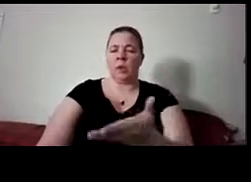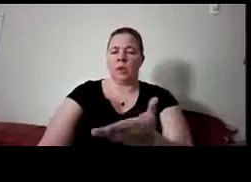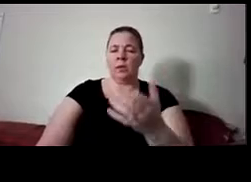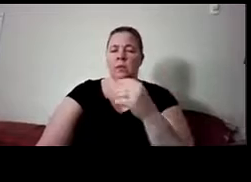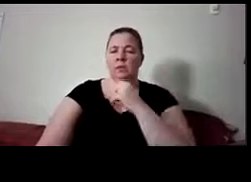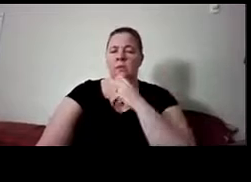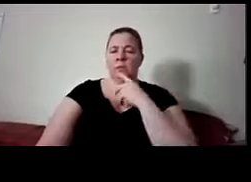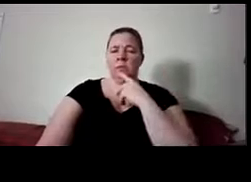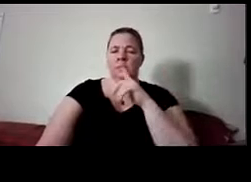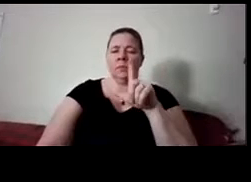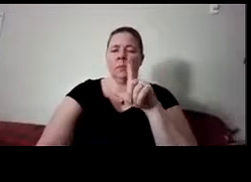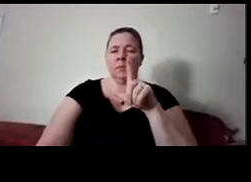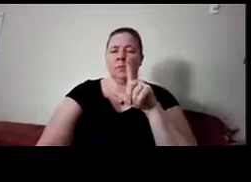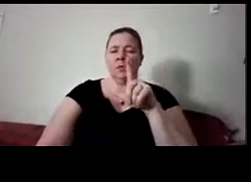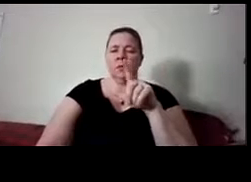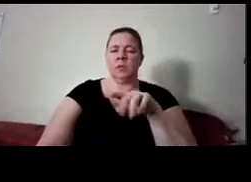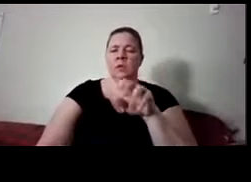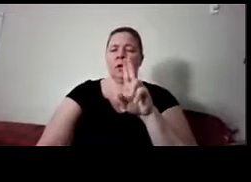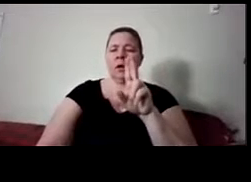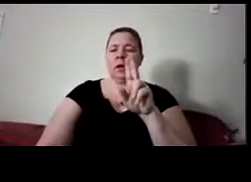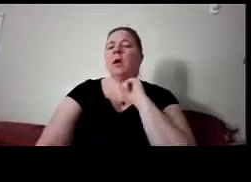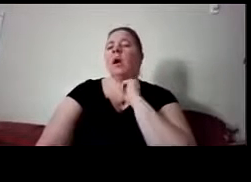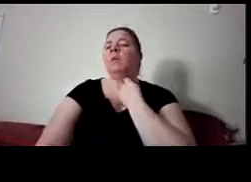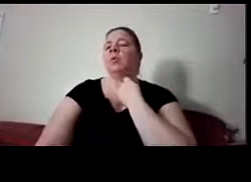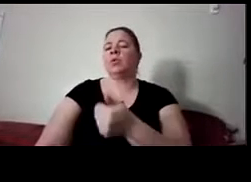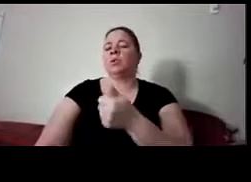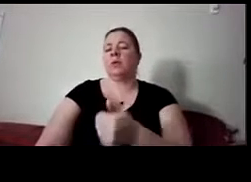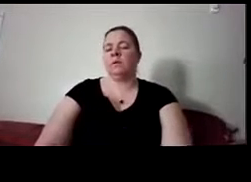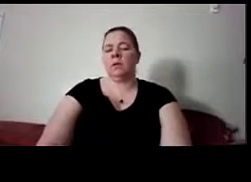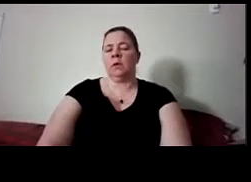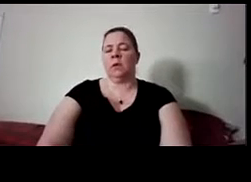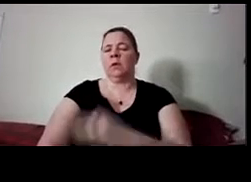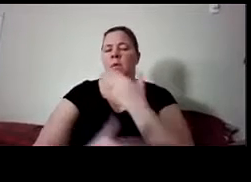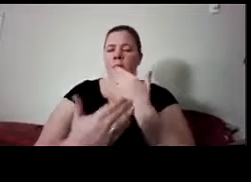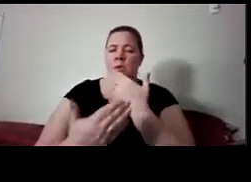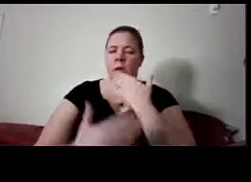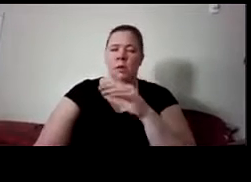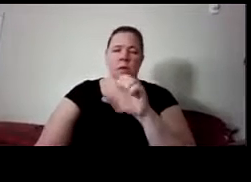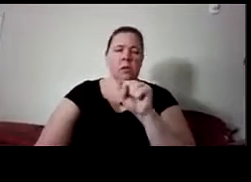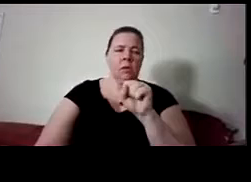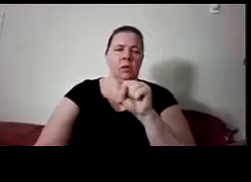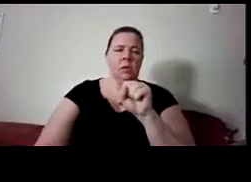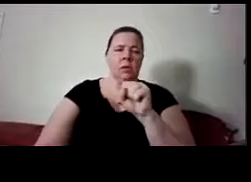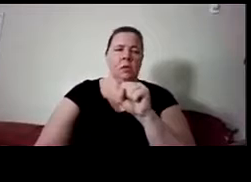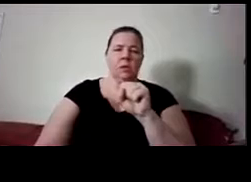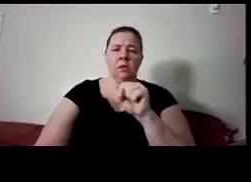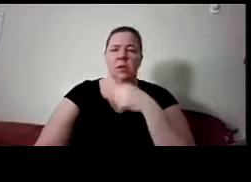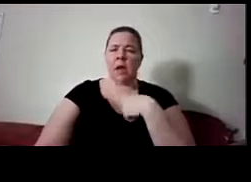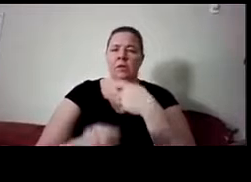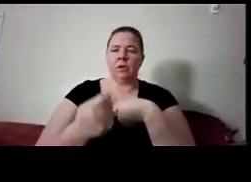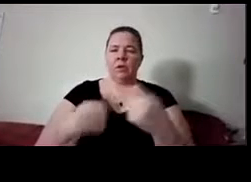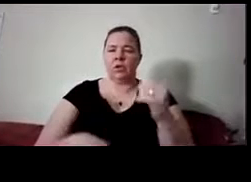microphone. You need to unmute yourself, sir. Thank you, Sergey. It's not like I don't want to. I've changed it, but you